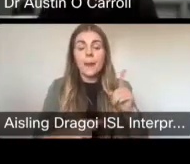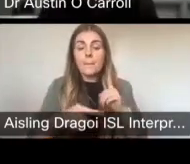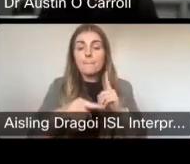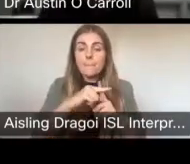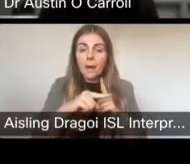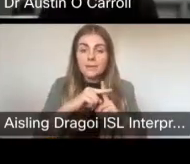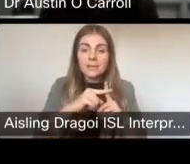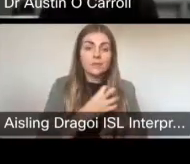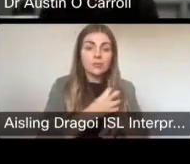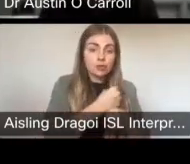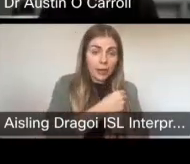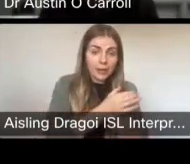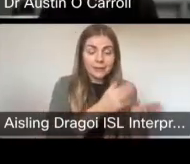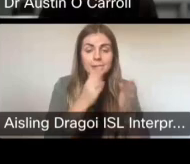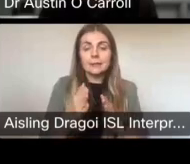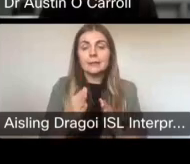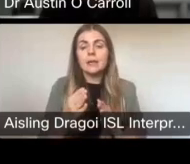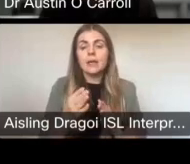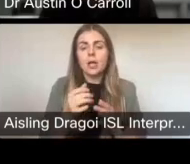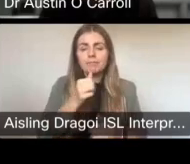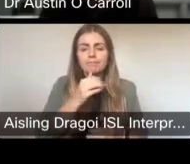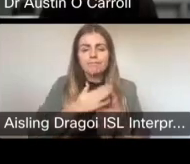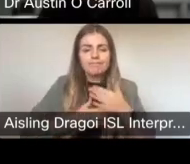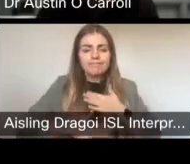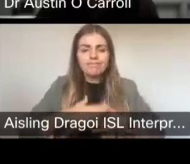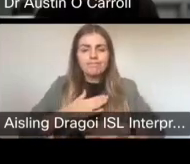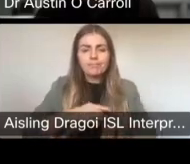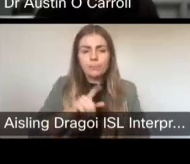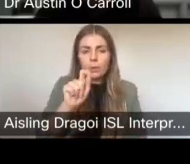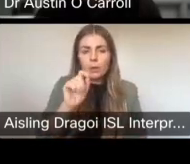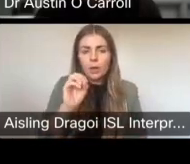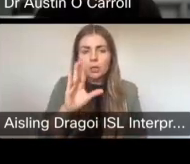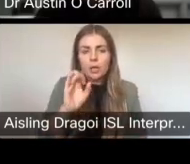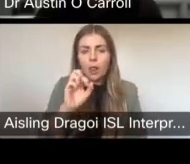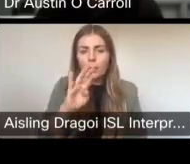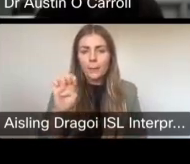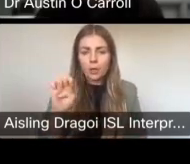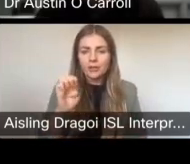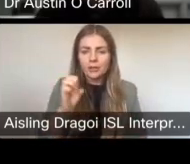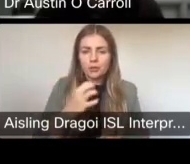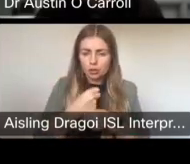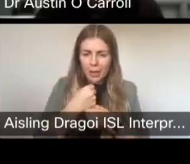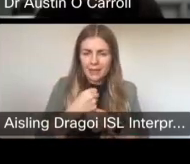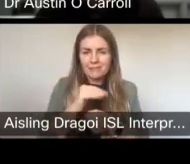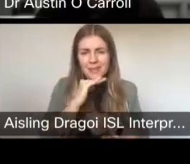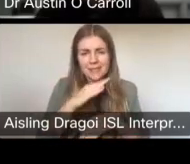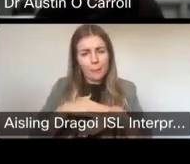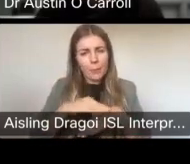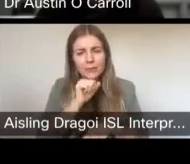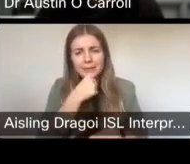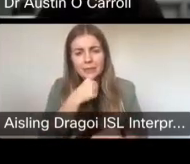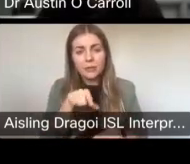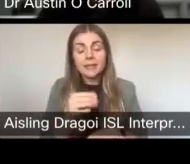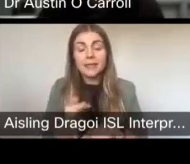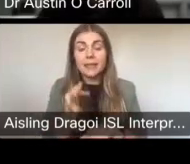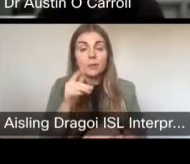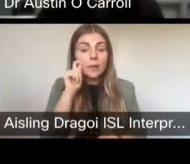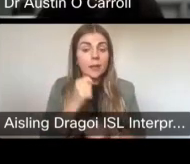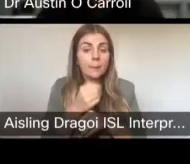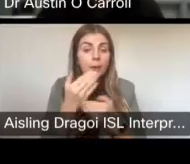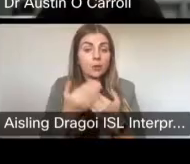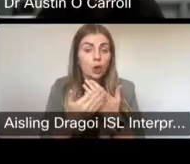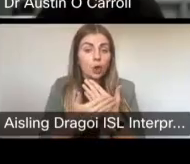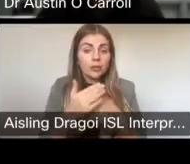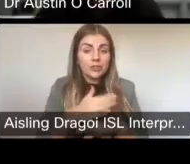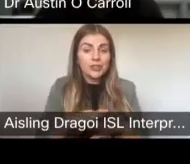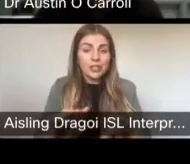tolerable stress. Tolerable stress is where the stress is more severe. And if you apply this to children, a lot of times they